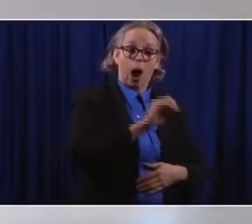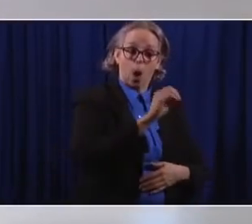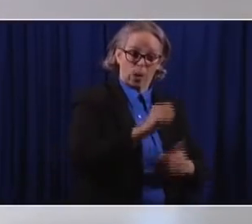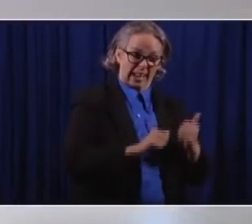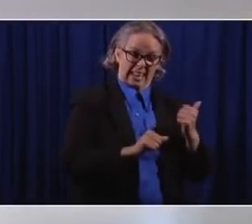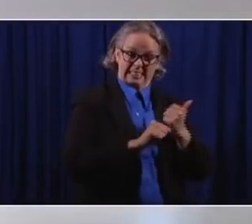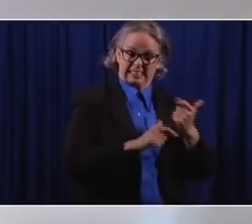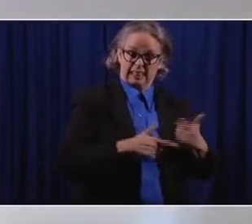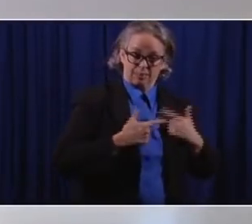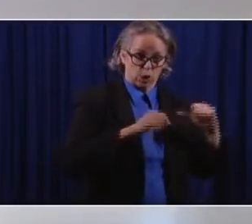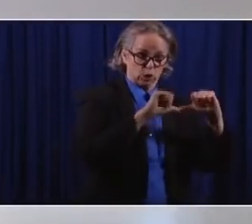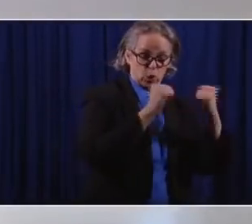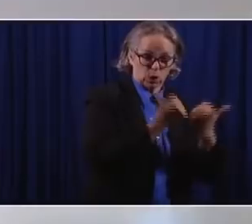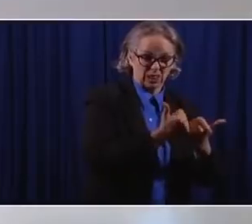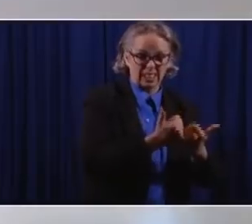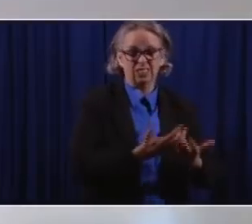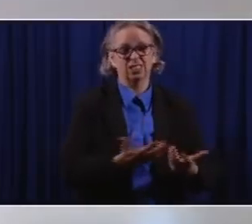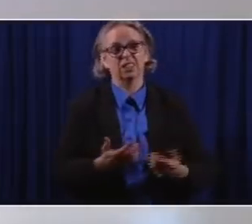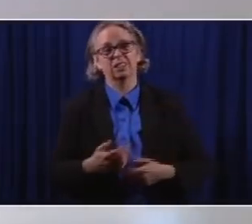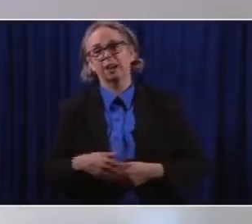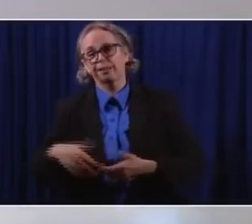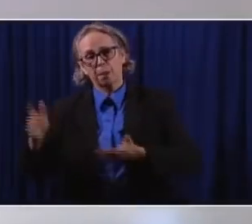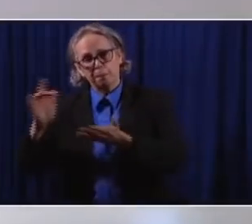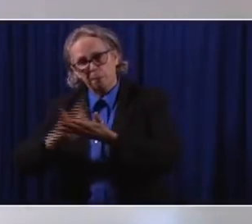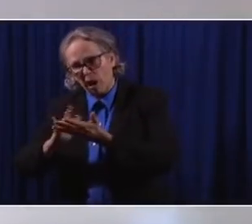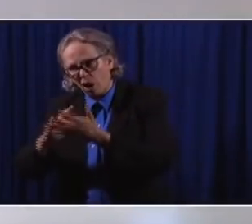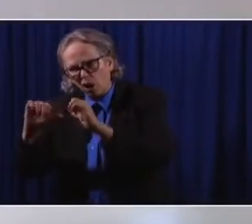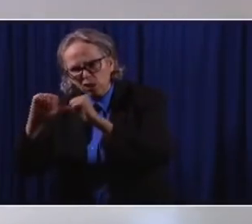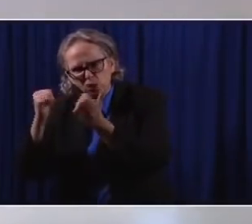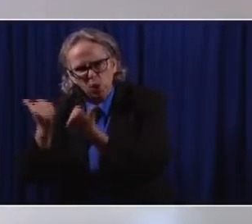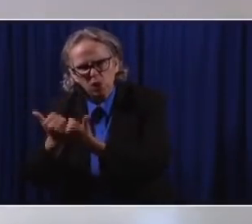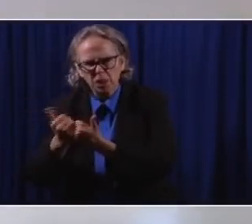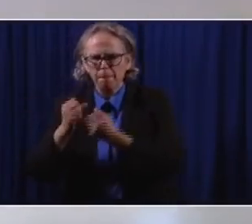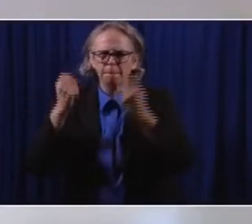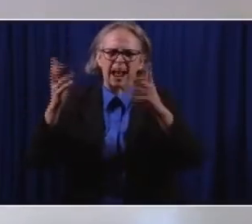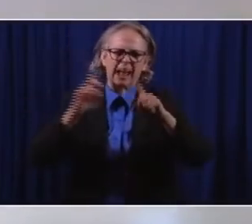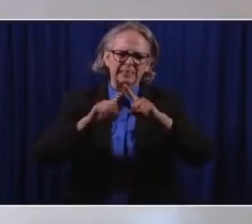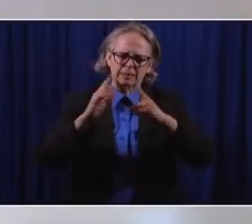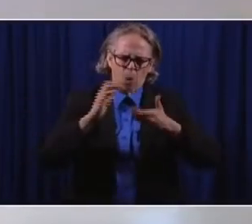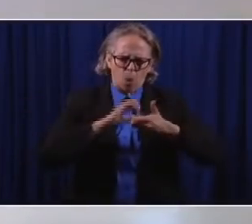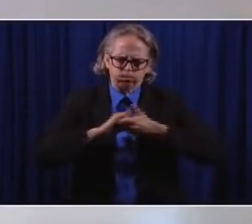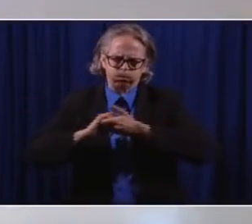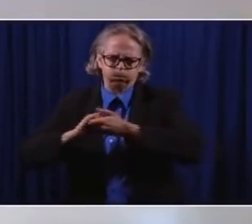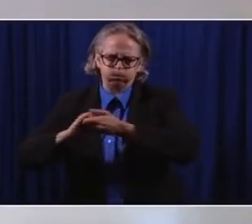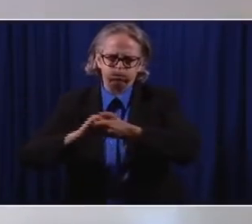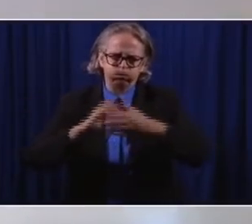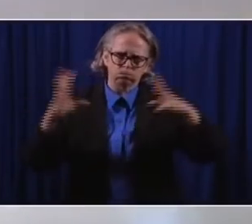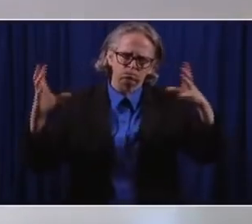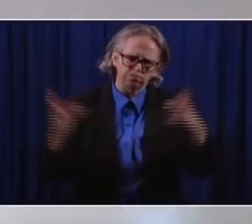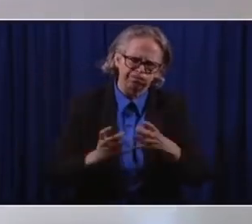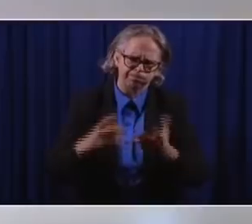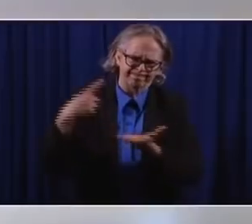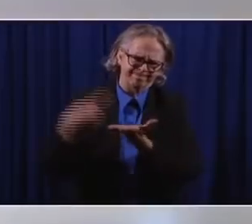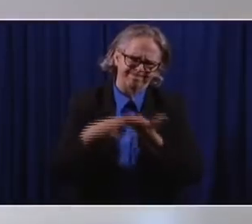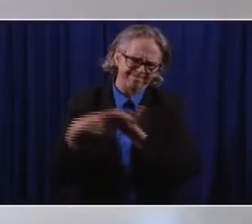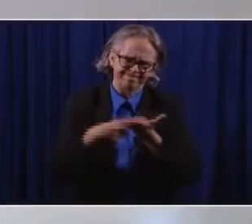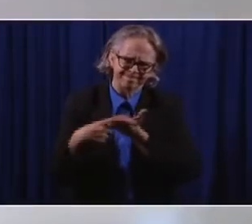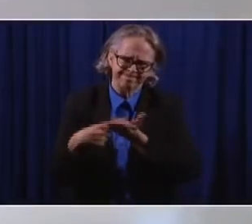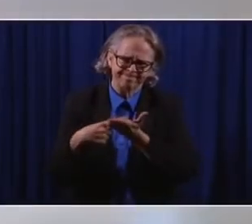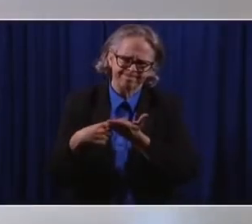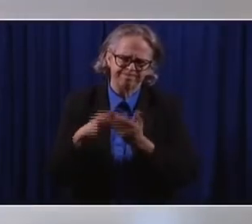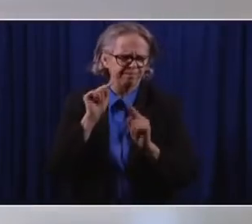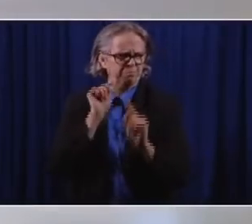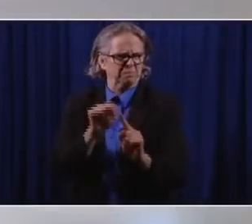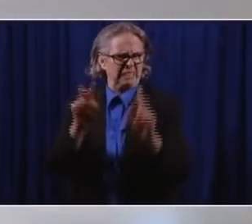Directors Association for working alongside us. We also are moving in a direction where we are aligned with our federal partners,